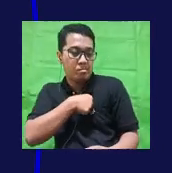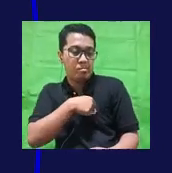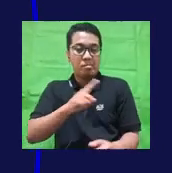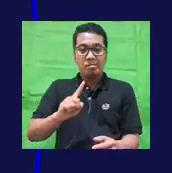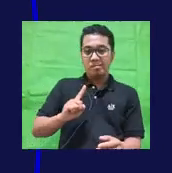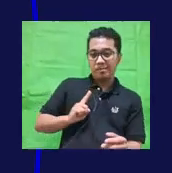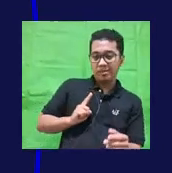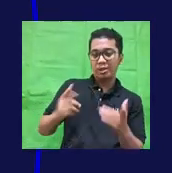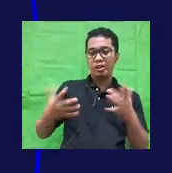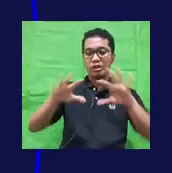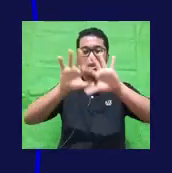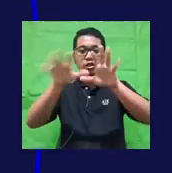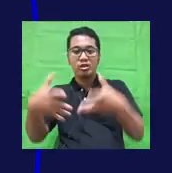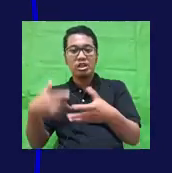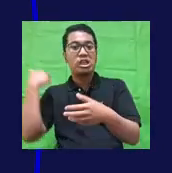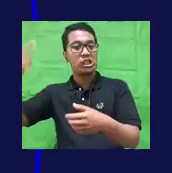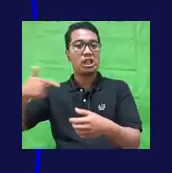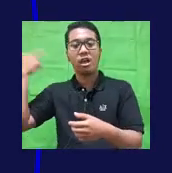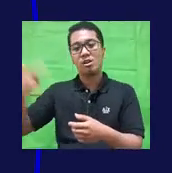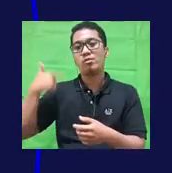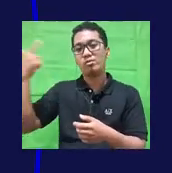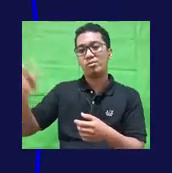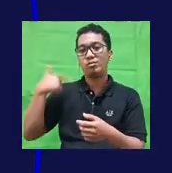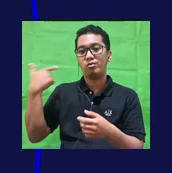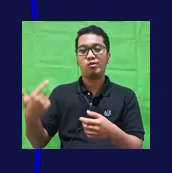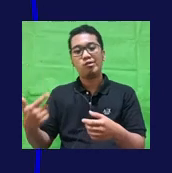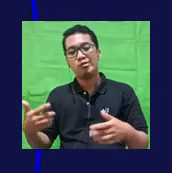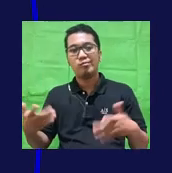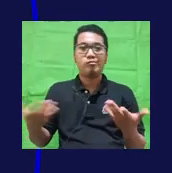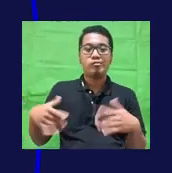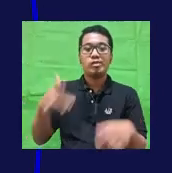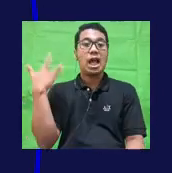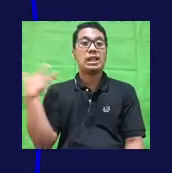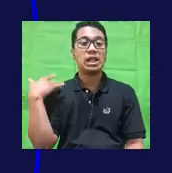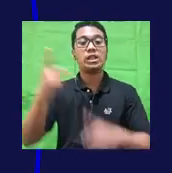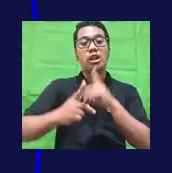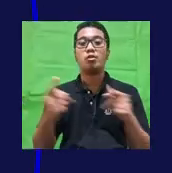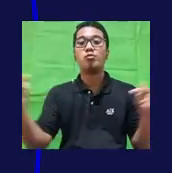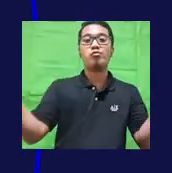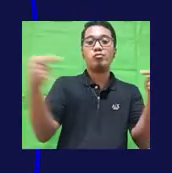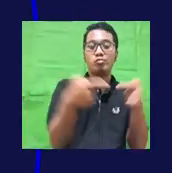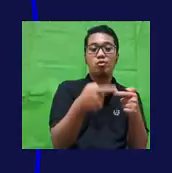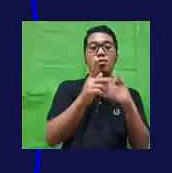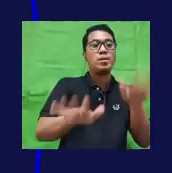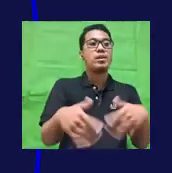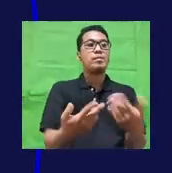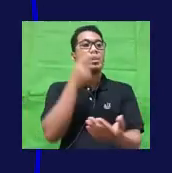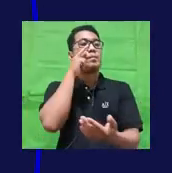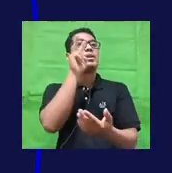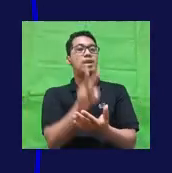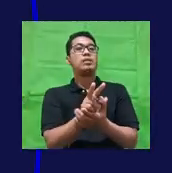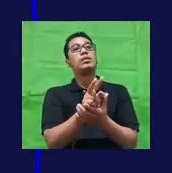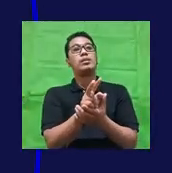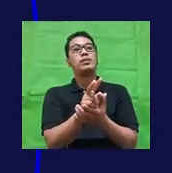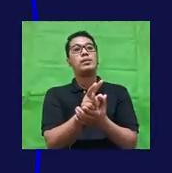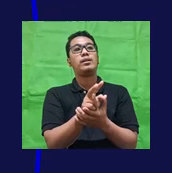to be very careful on how to approach, how to look, and even how to relate with the